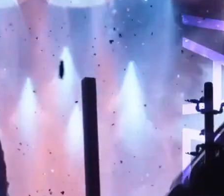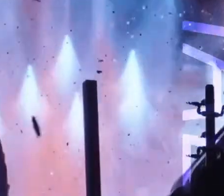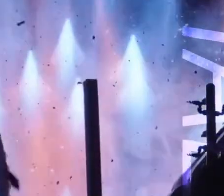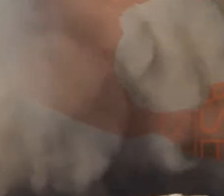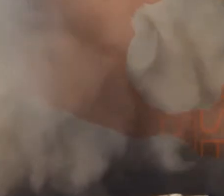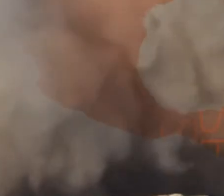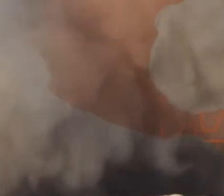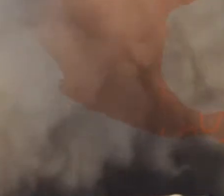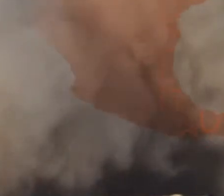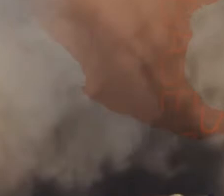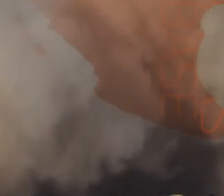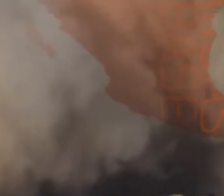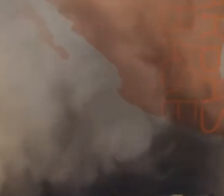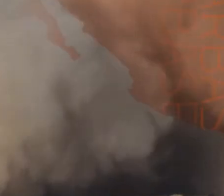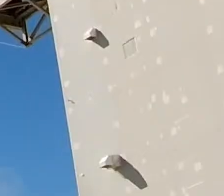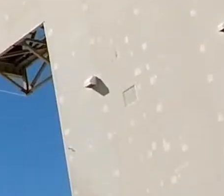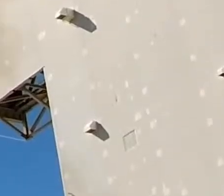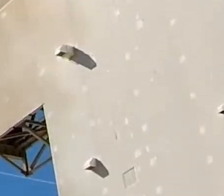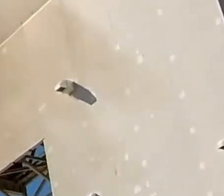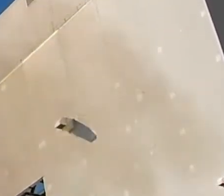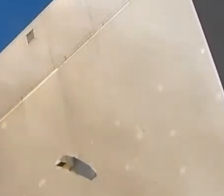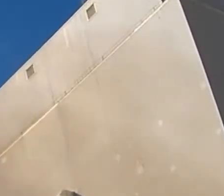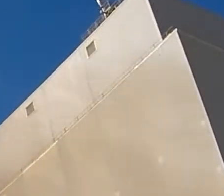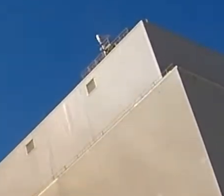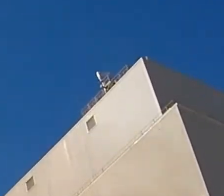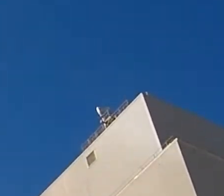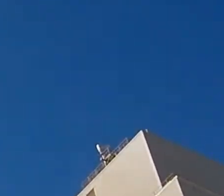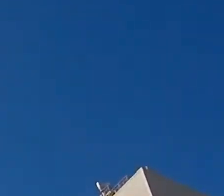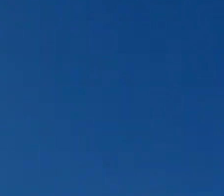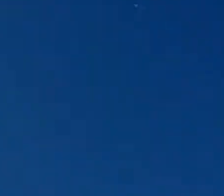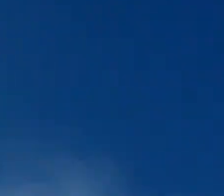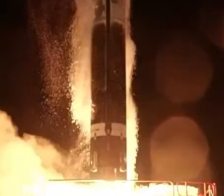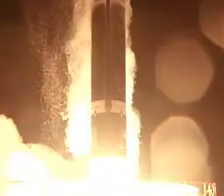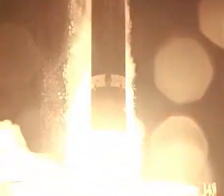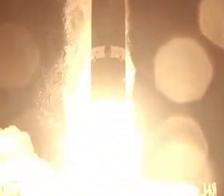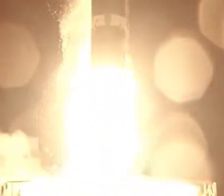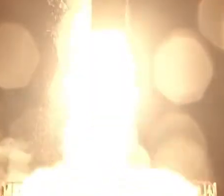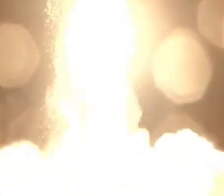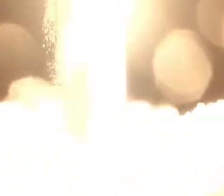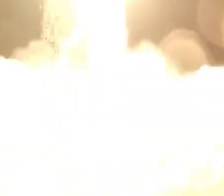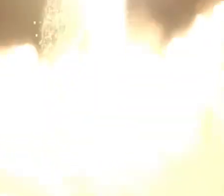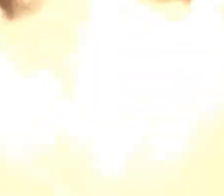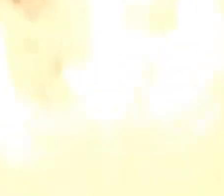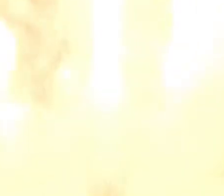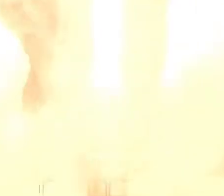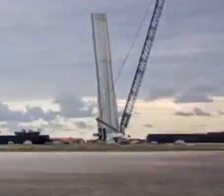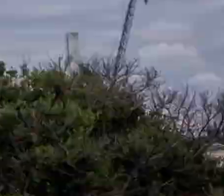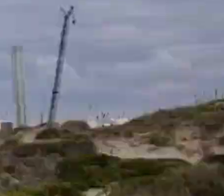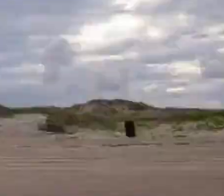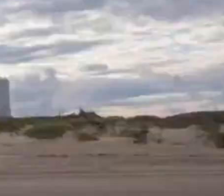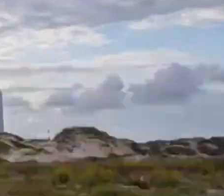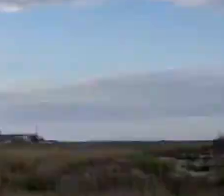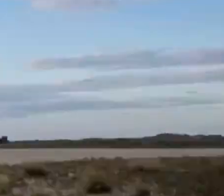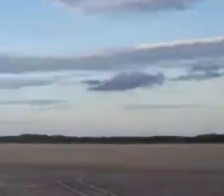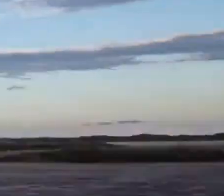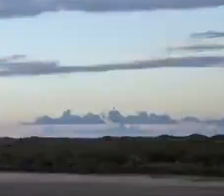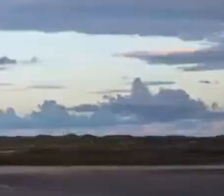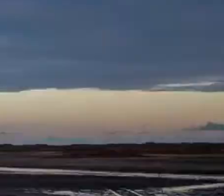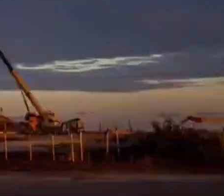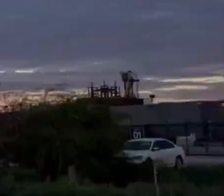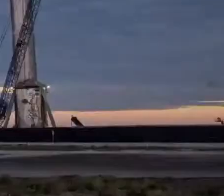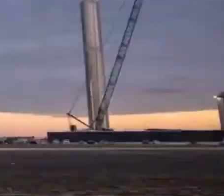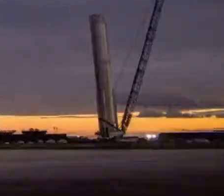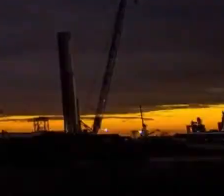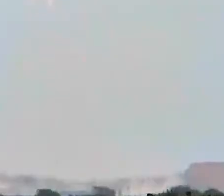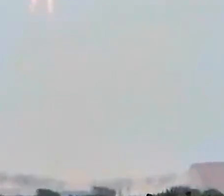Propulsion continues to be normal. RS-68 chamber pressure looks good. Traveling up. Roger, with